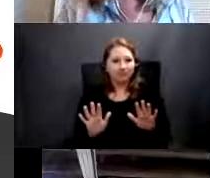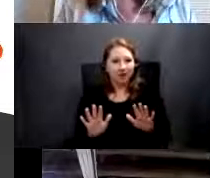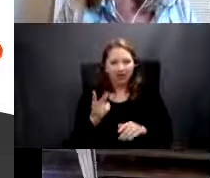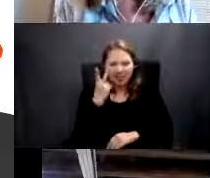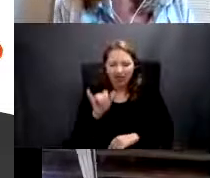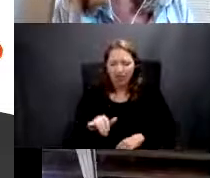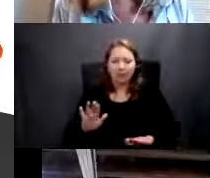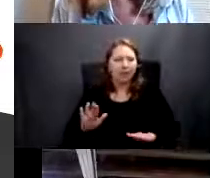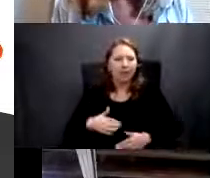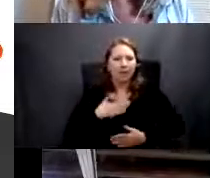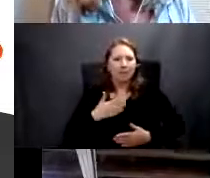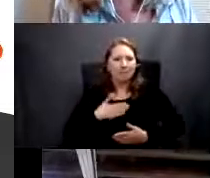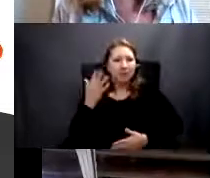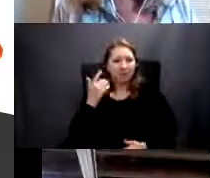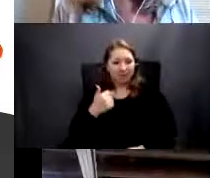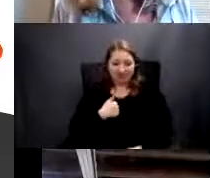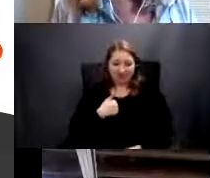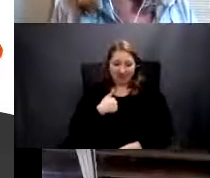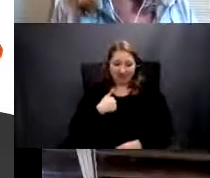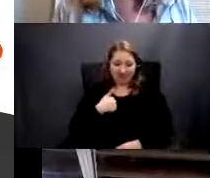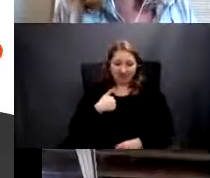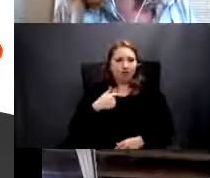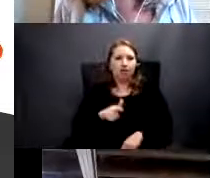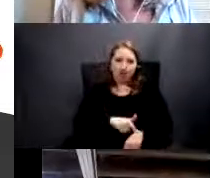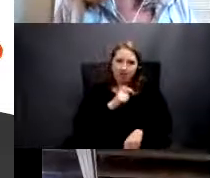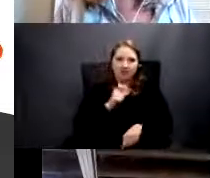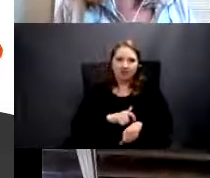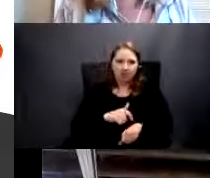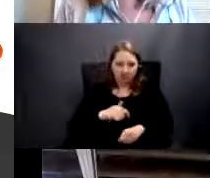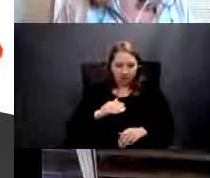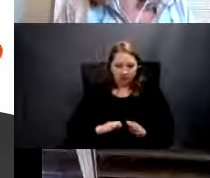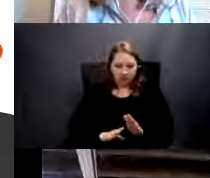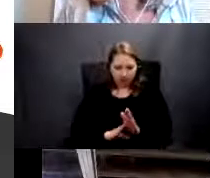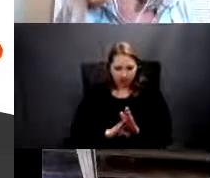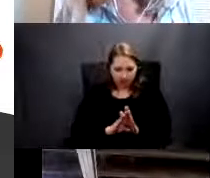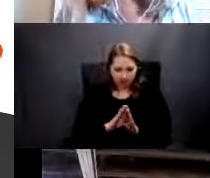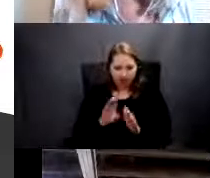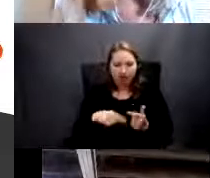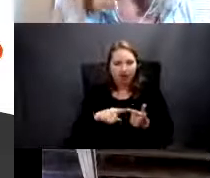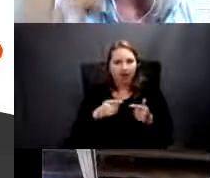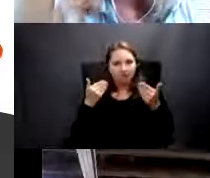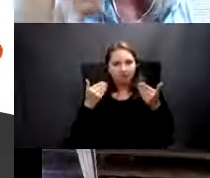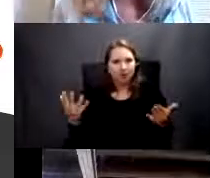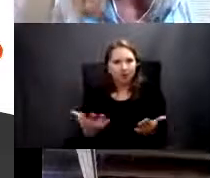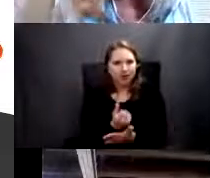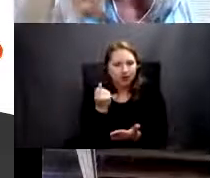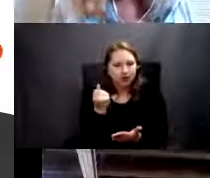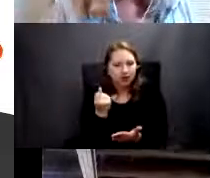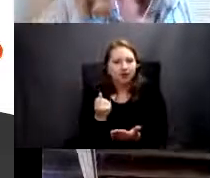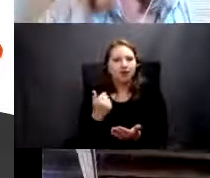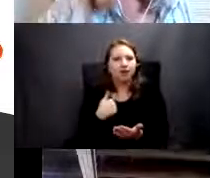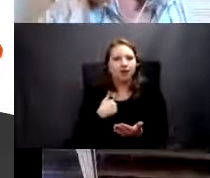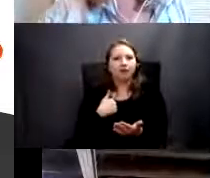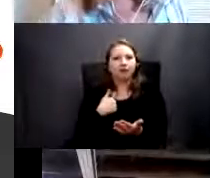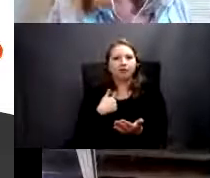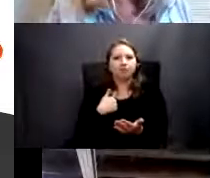took me a long time to get to the point where I could be like, you know what, I'm going to take the shot. I am going to